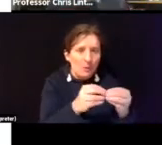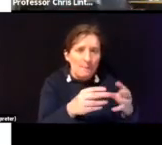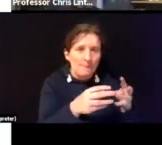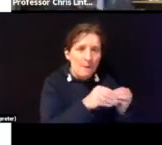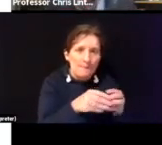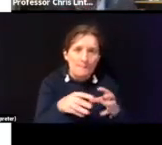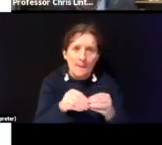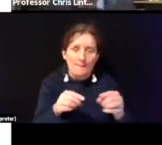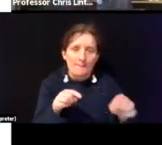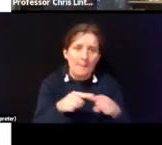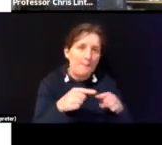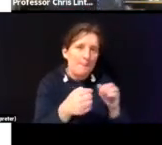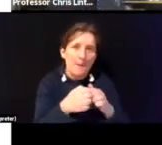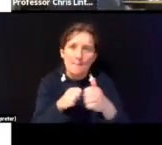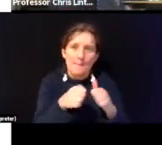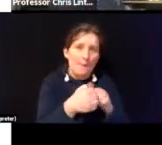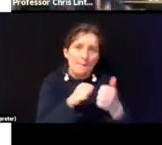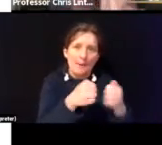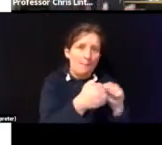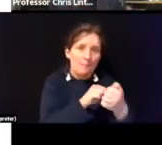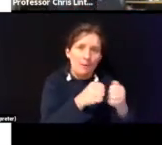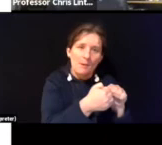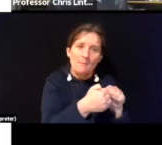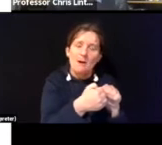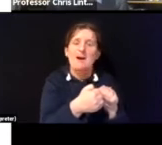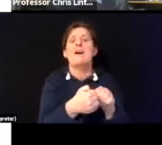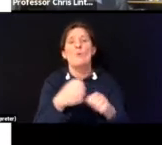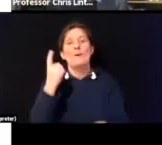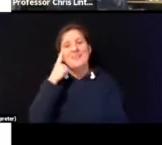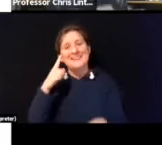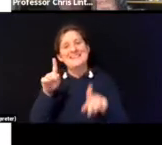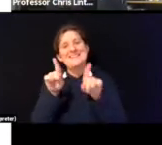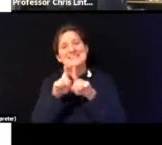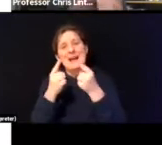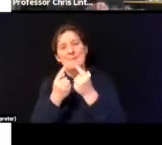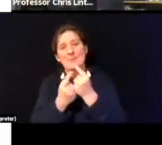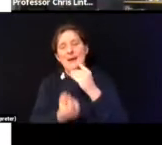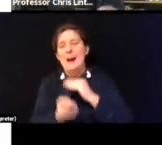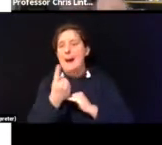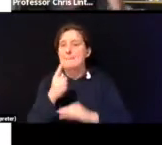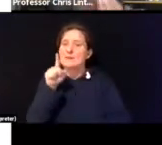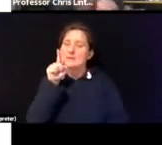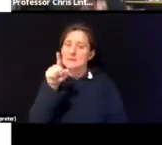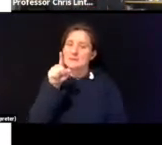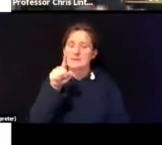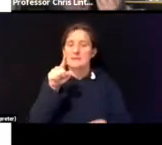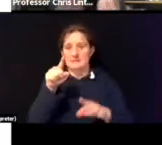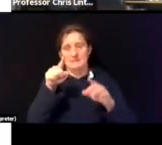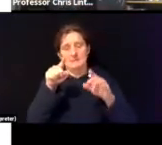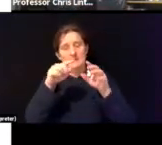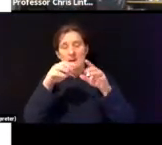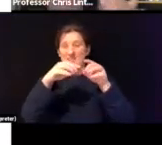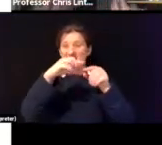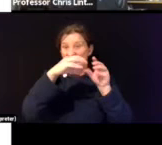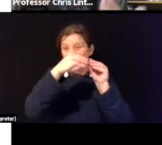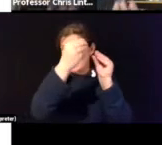randomly collided with each other in the spinning disk. And we think the same thing happens in the protoplanetary disk. Grains